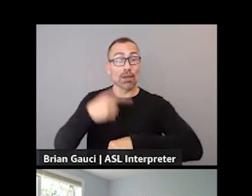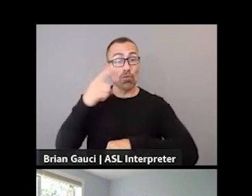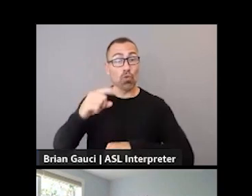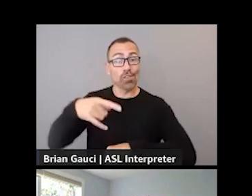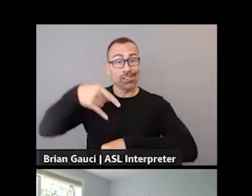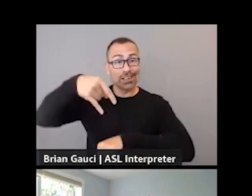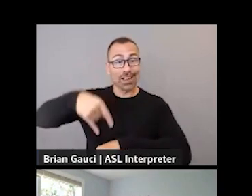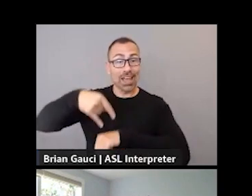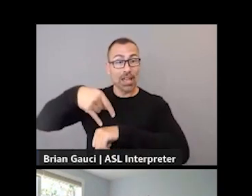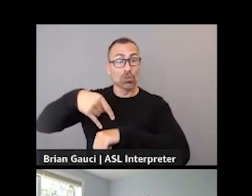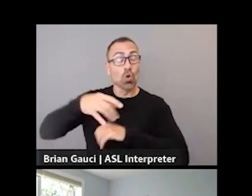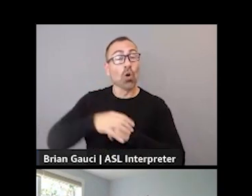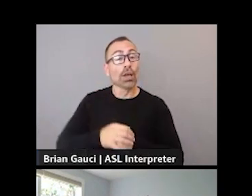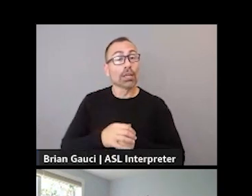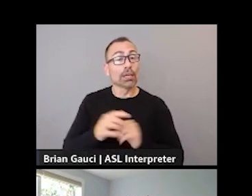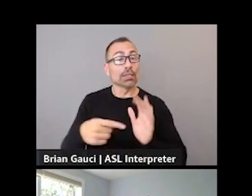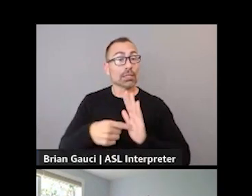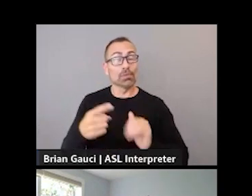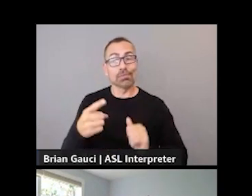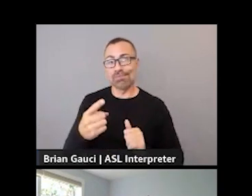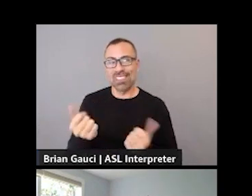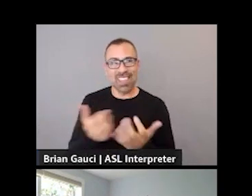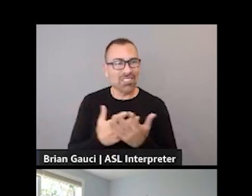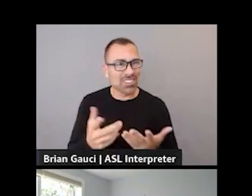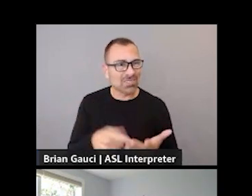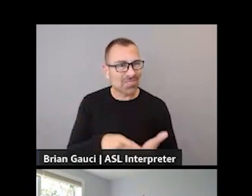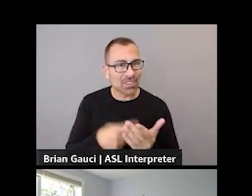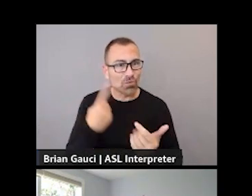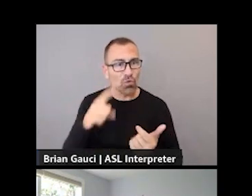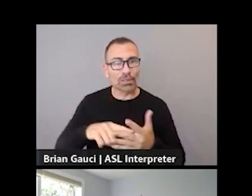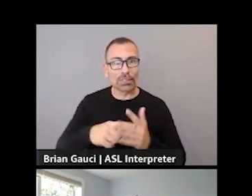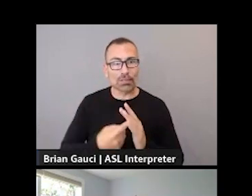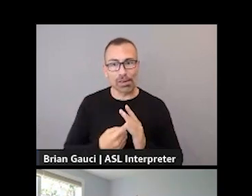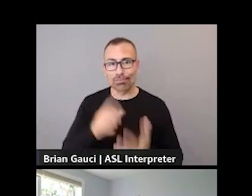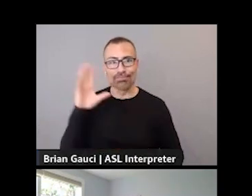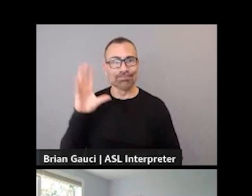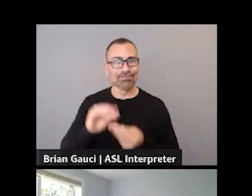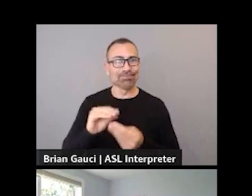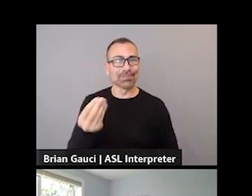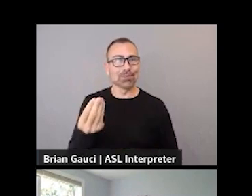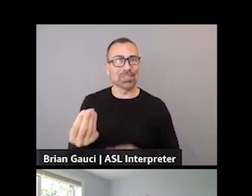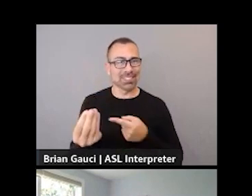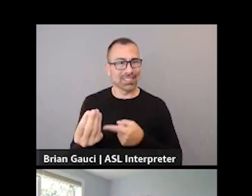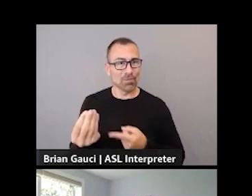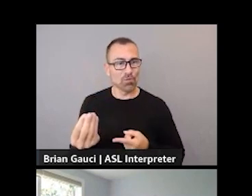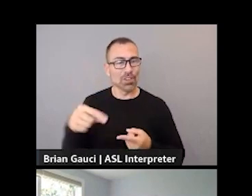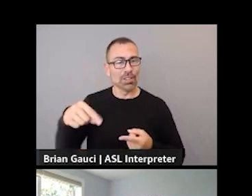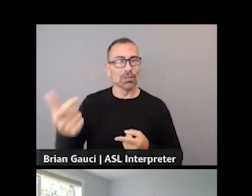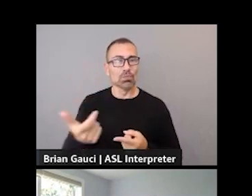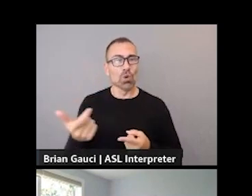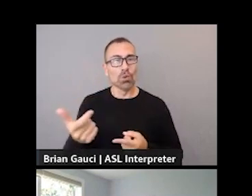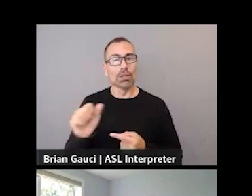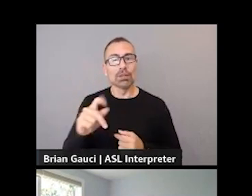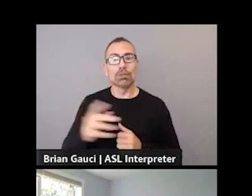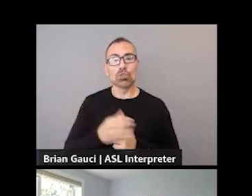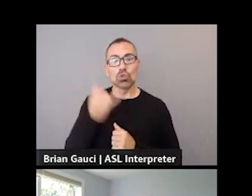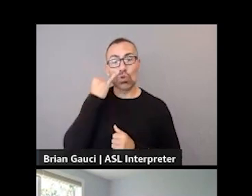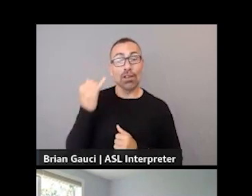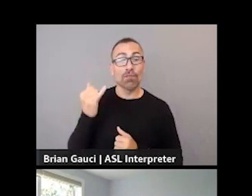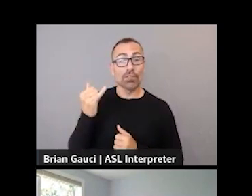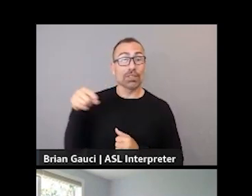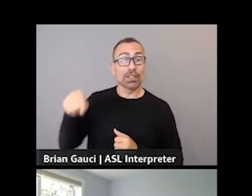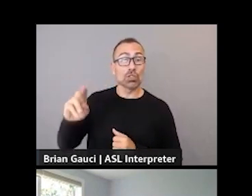is contains, like I said, everything we need to get started with this mobile application. So if I copy this URL